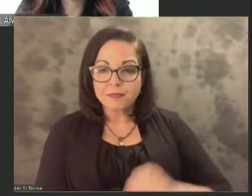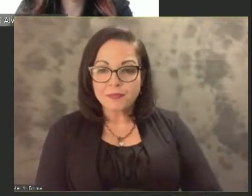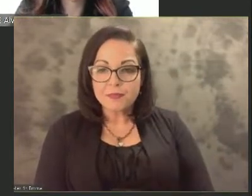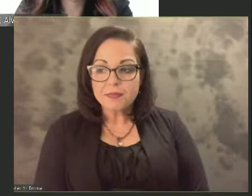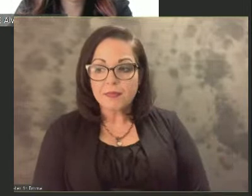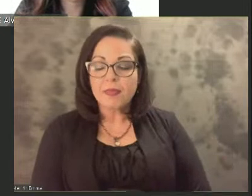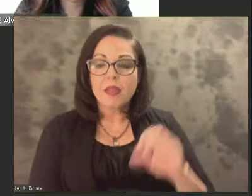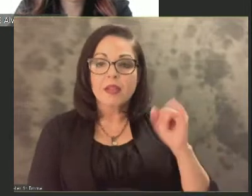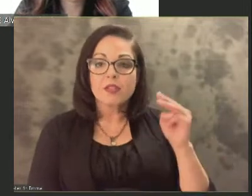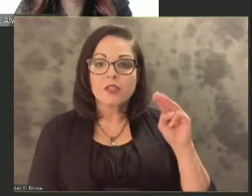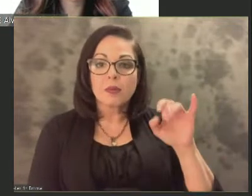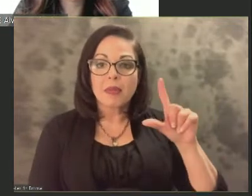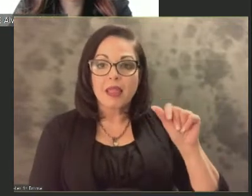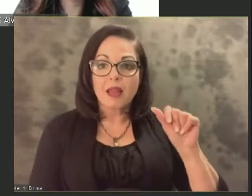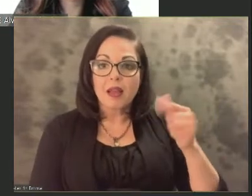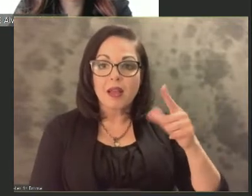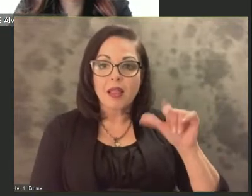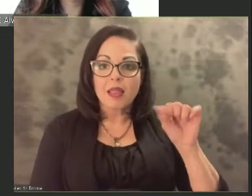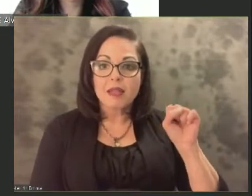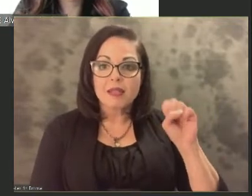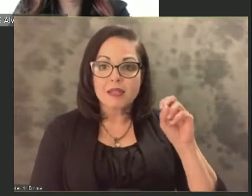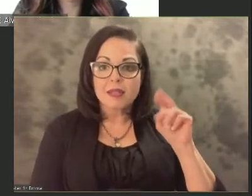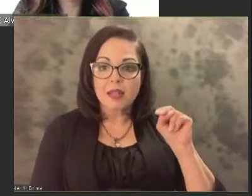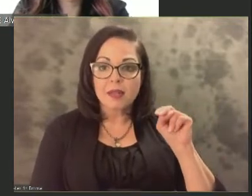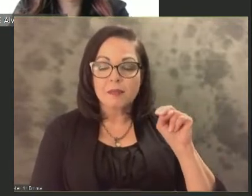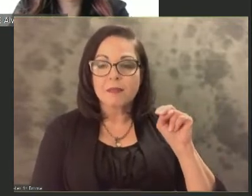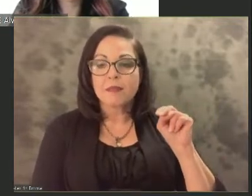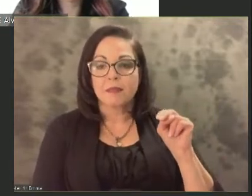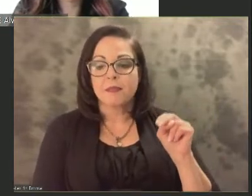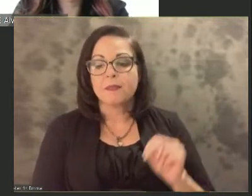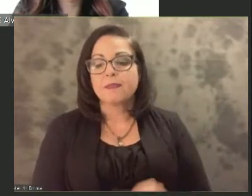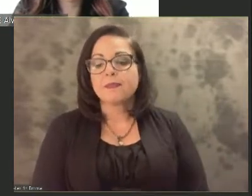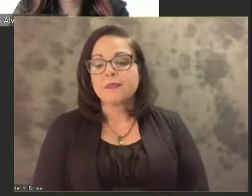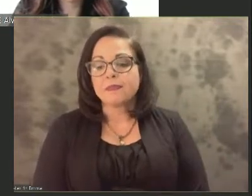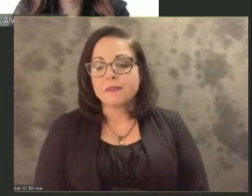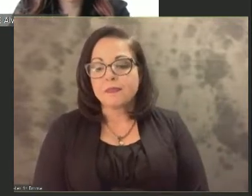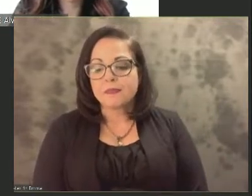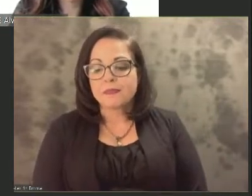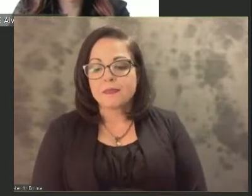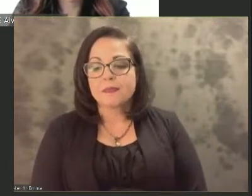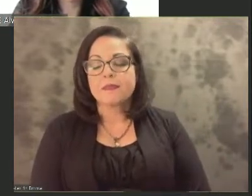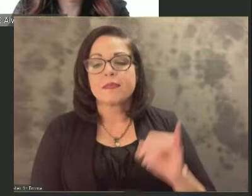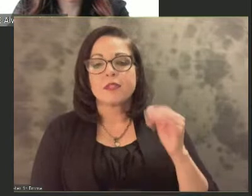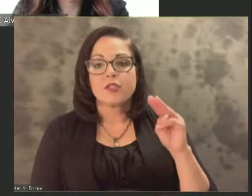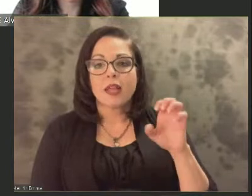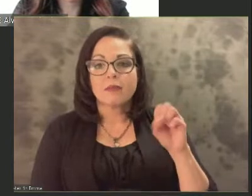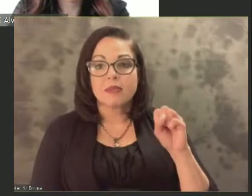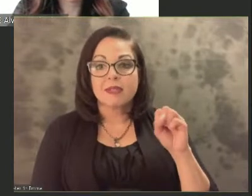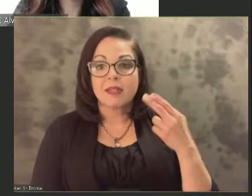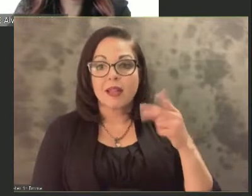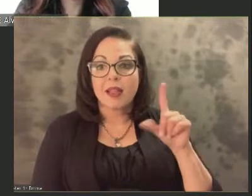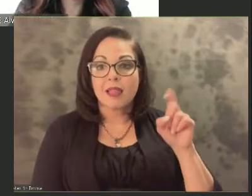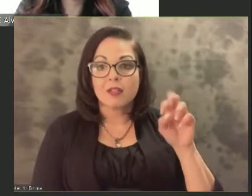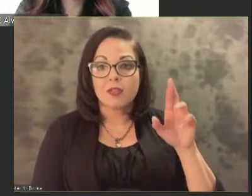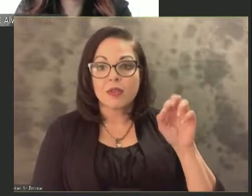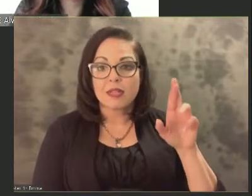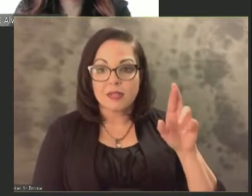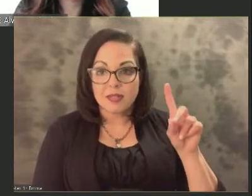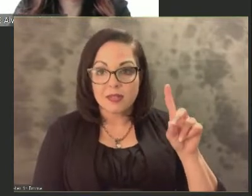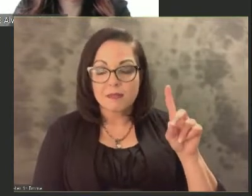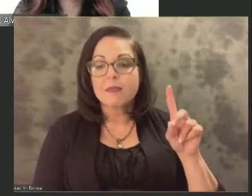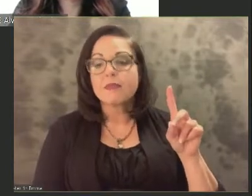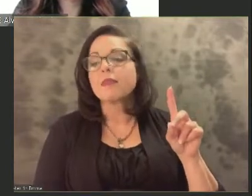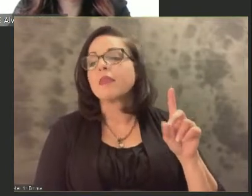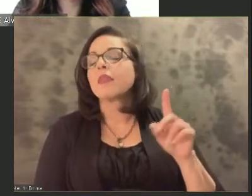Ms. Jamila Gleason. Present. Dr. James Hildred. Present.